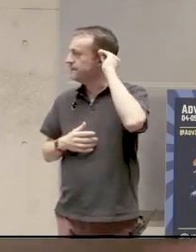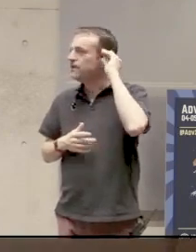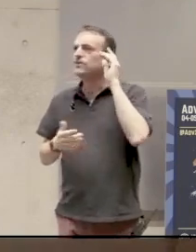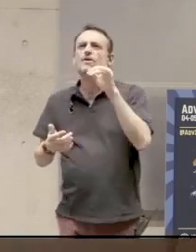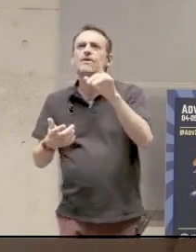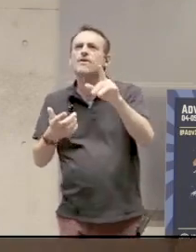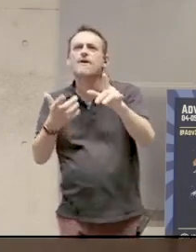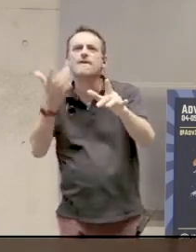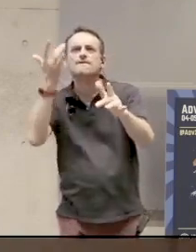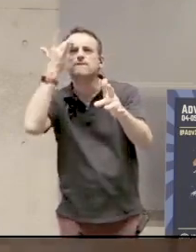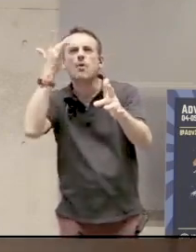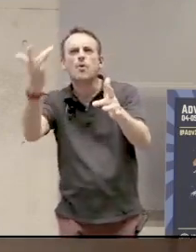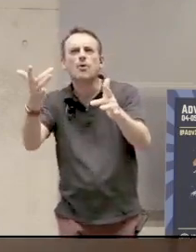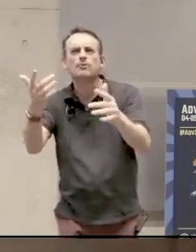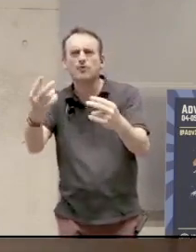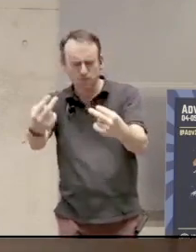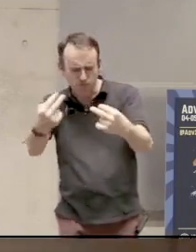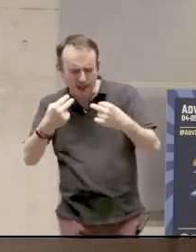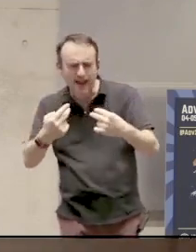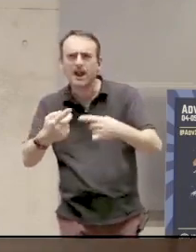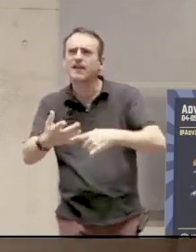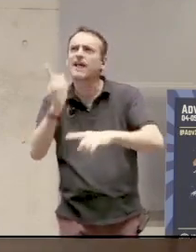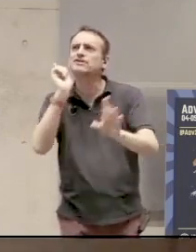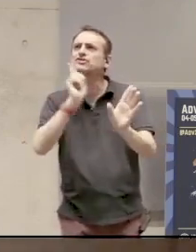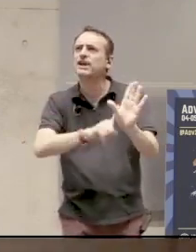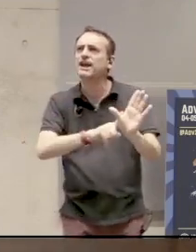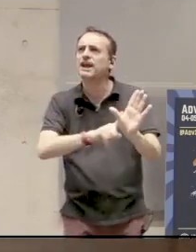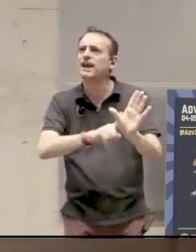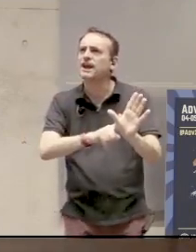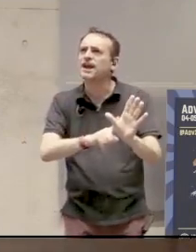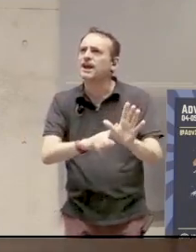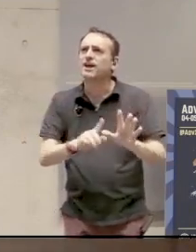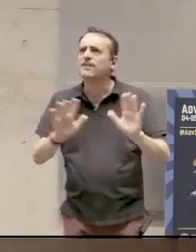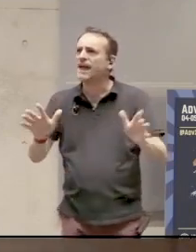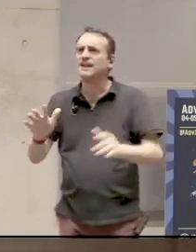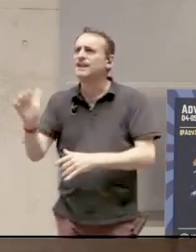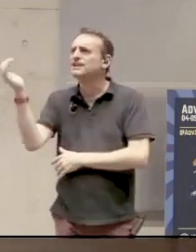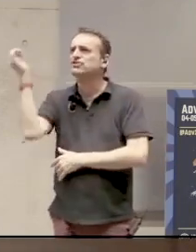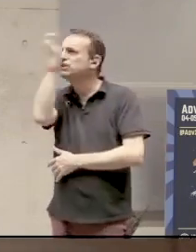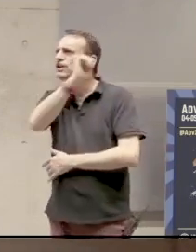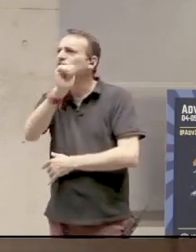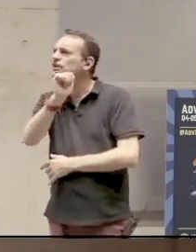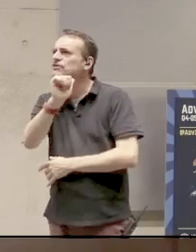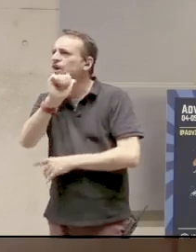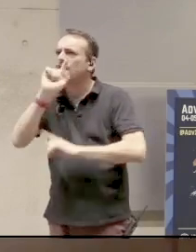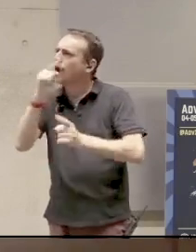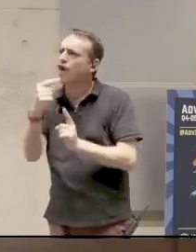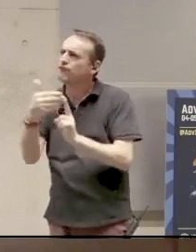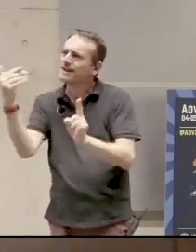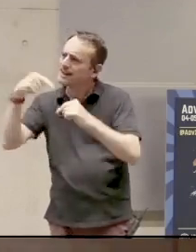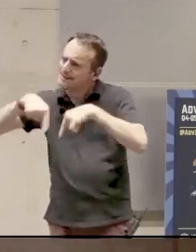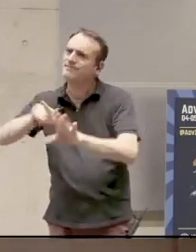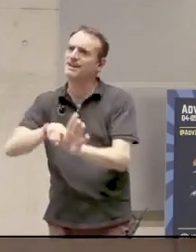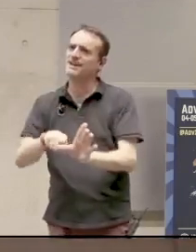fools. You didn't recognize genius last year. You don't deserve to recognize it this year. Shame on you.